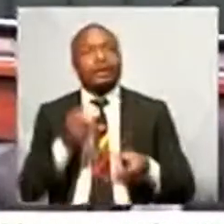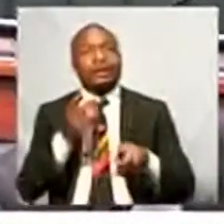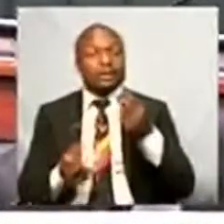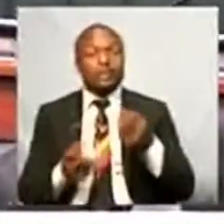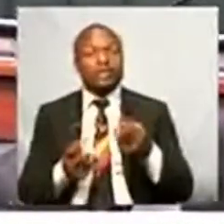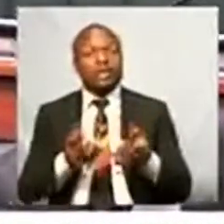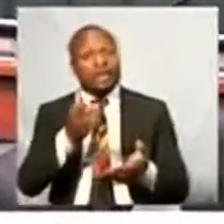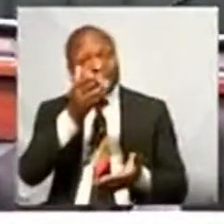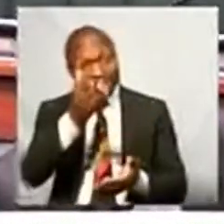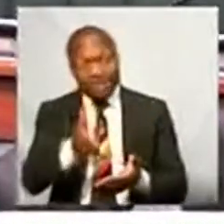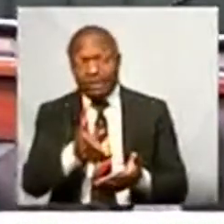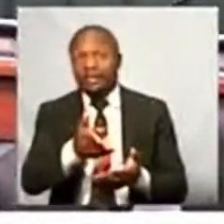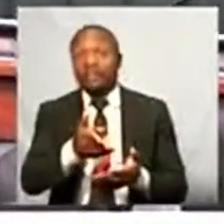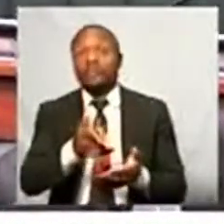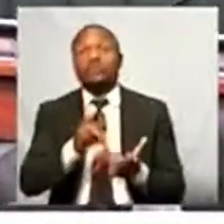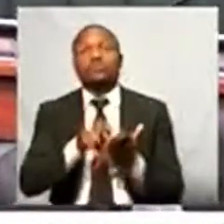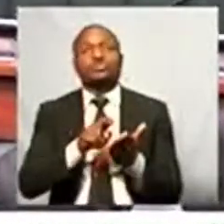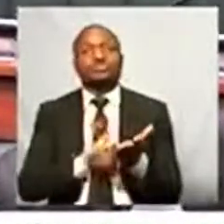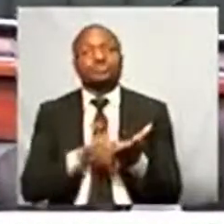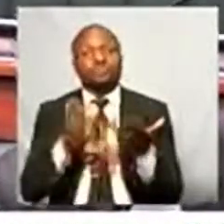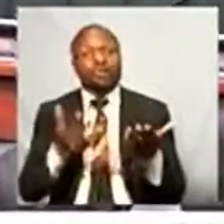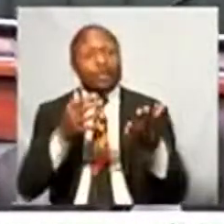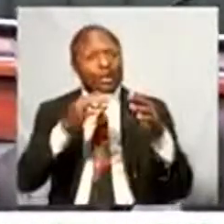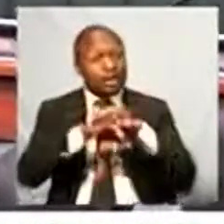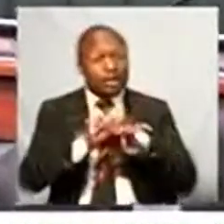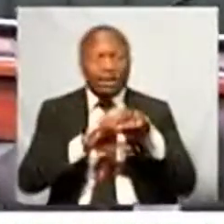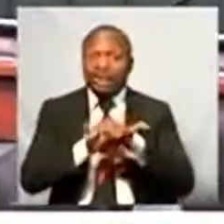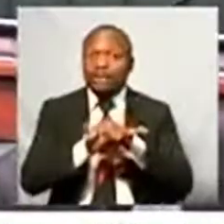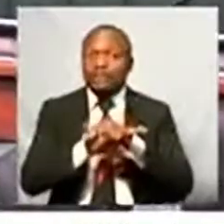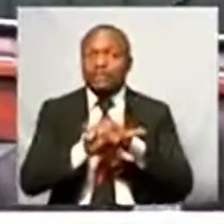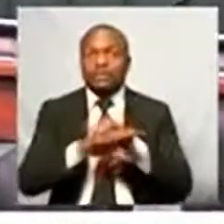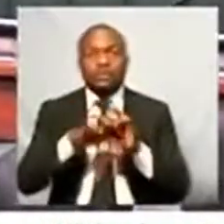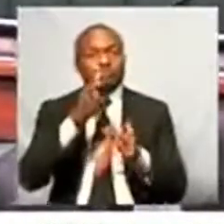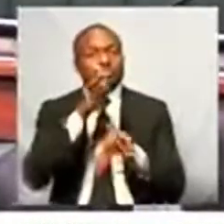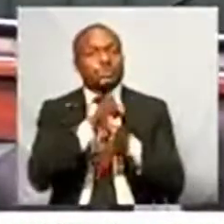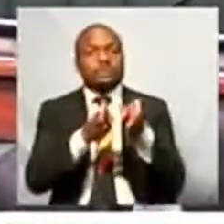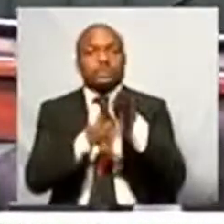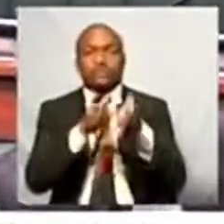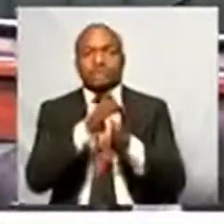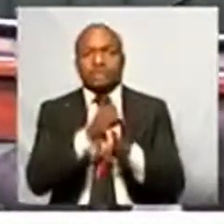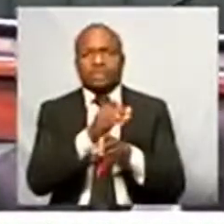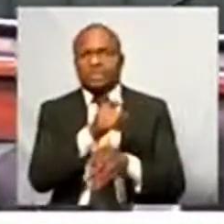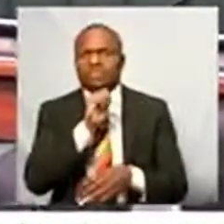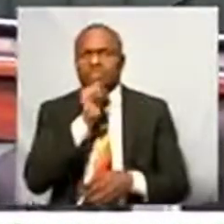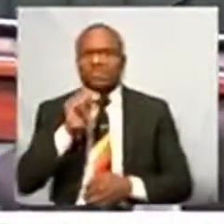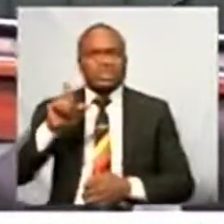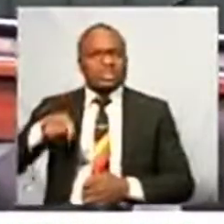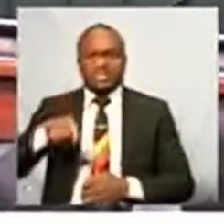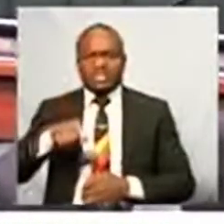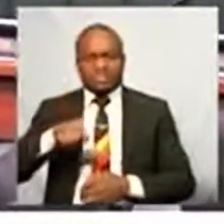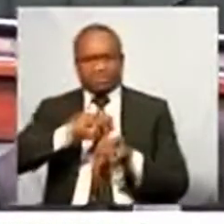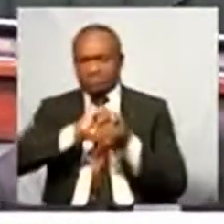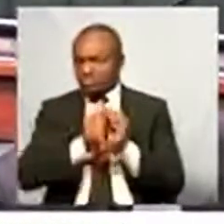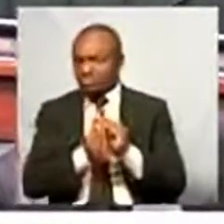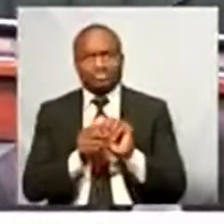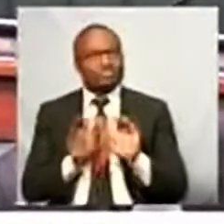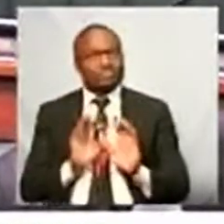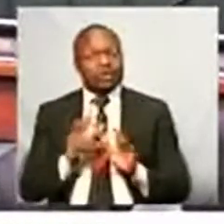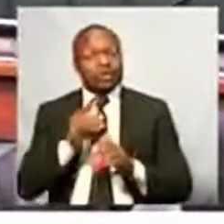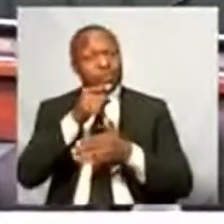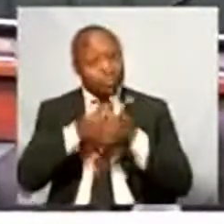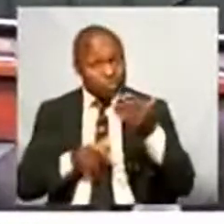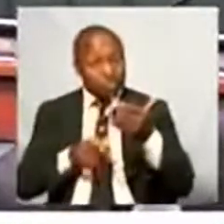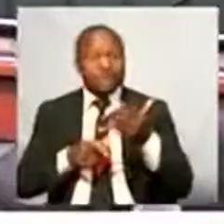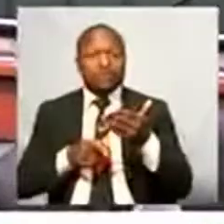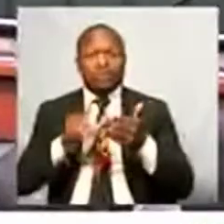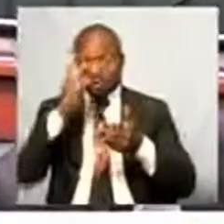there are provisions, for instance, access to buildings and the other infrastructure. That doesn't need to wait for amendments. So what